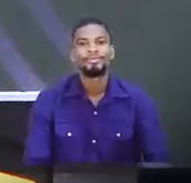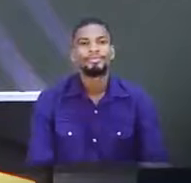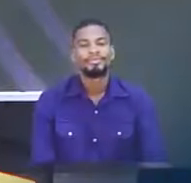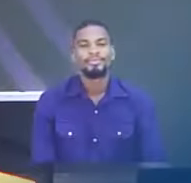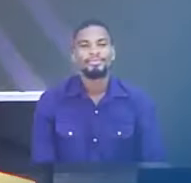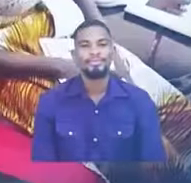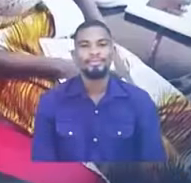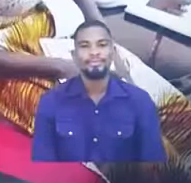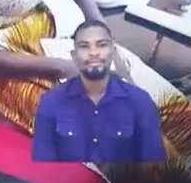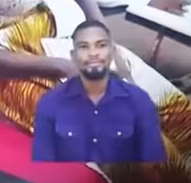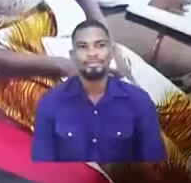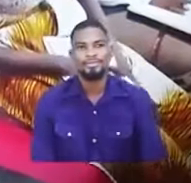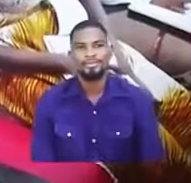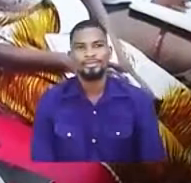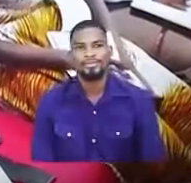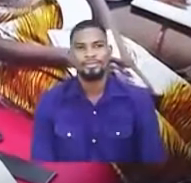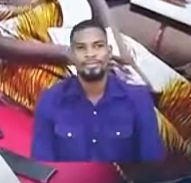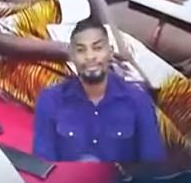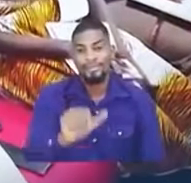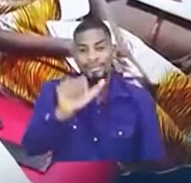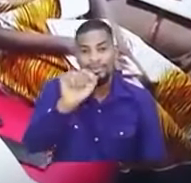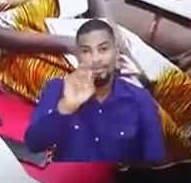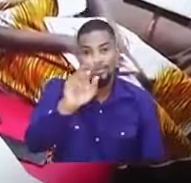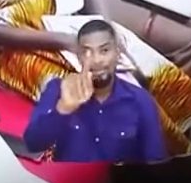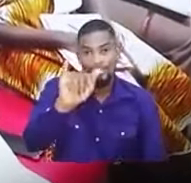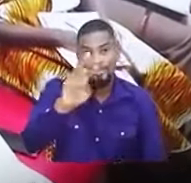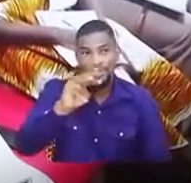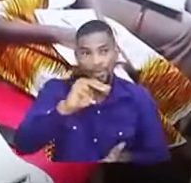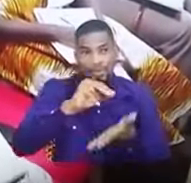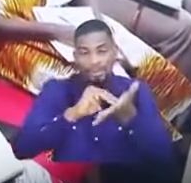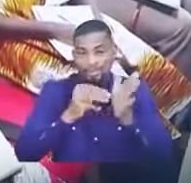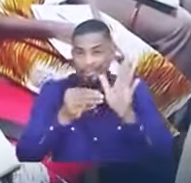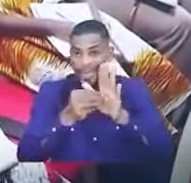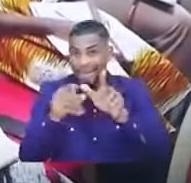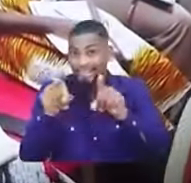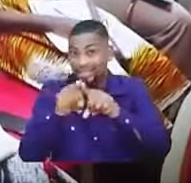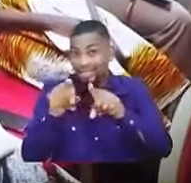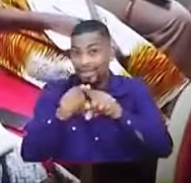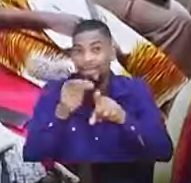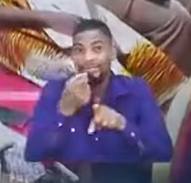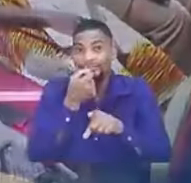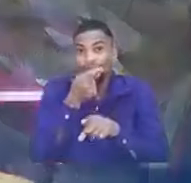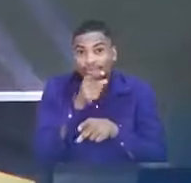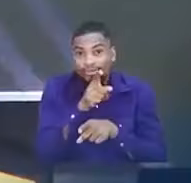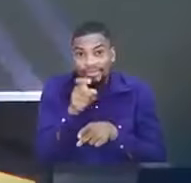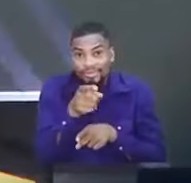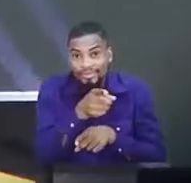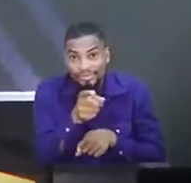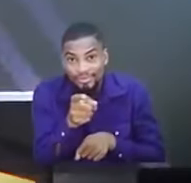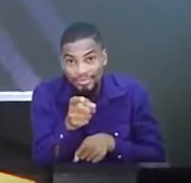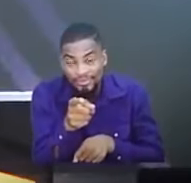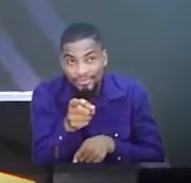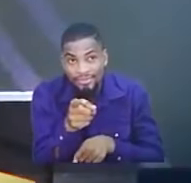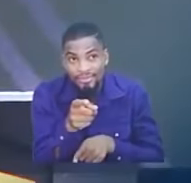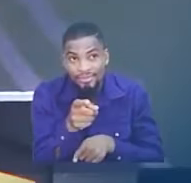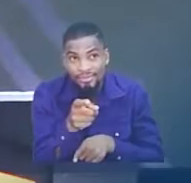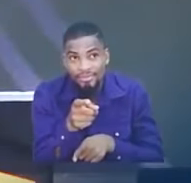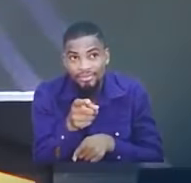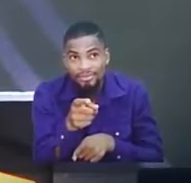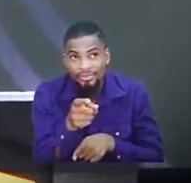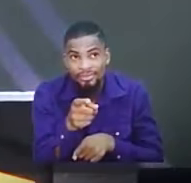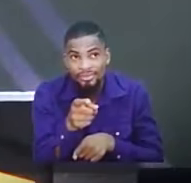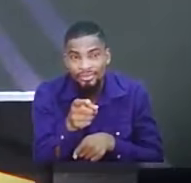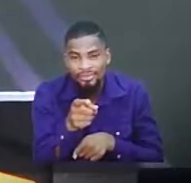word subtle was also used to describe the serpent. So this one has a